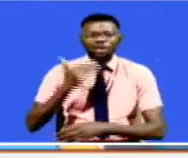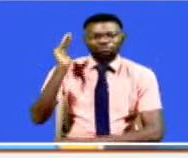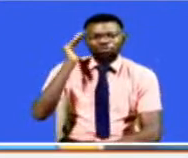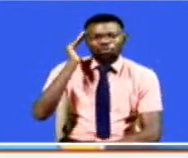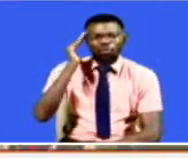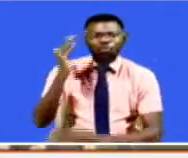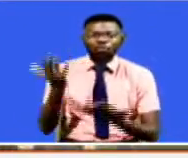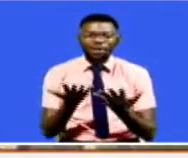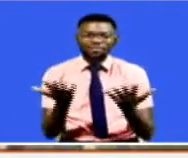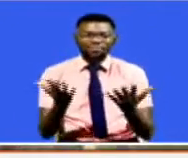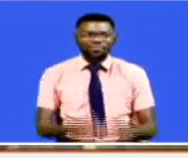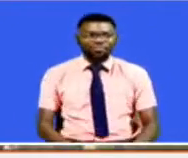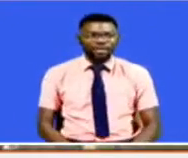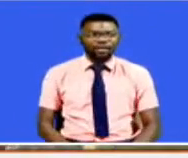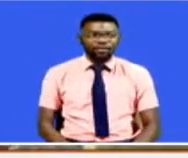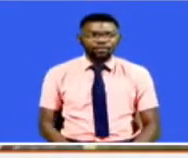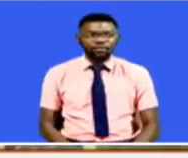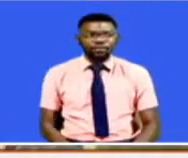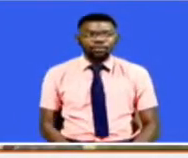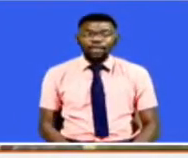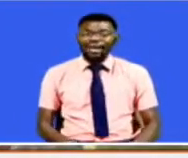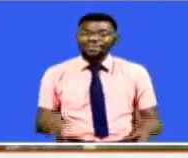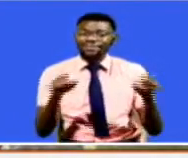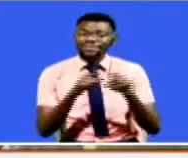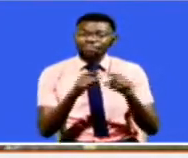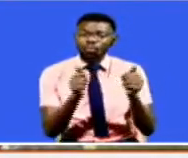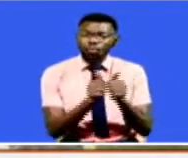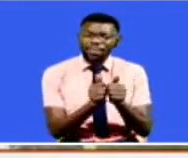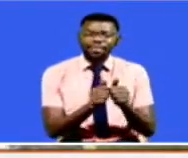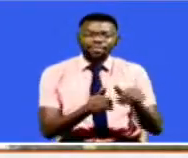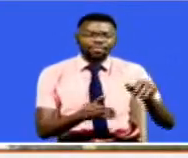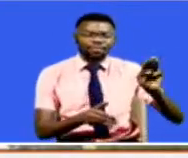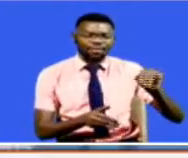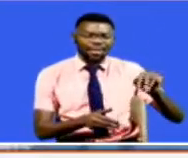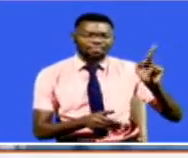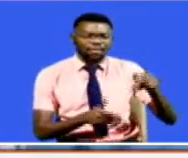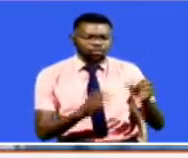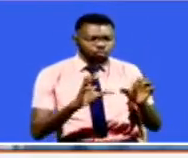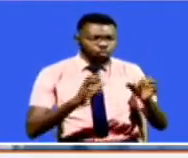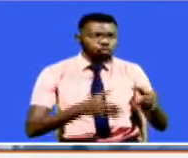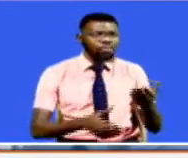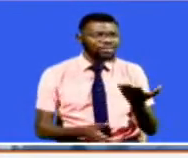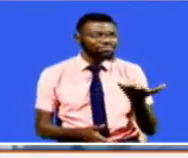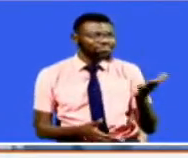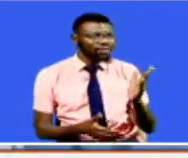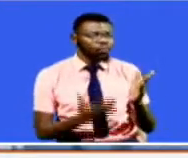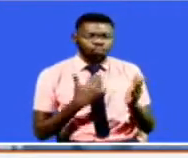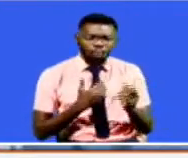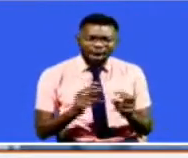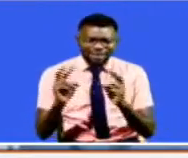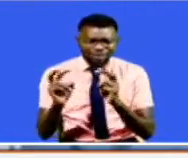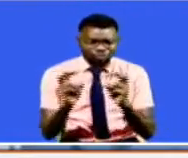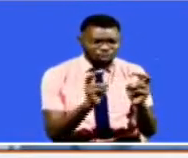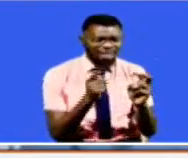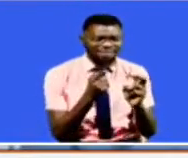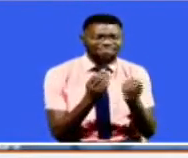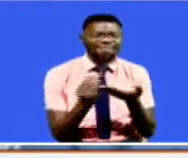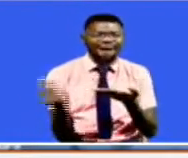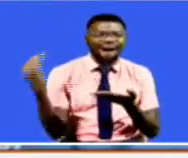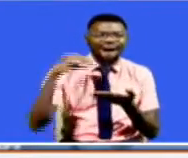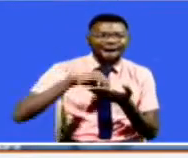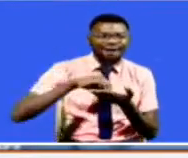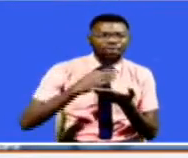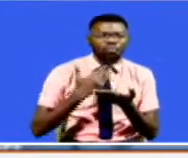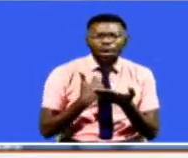clashes. Together with the other members of parliament who are here, that this matter once again will